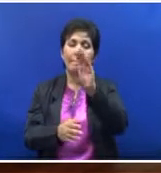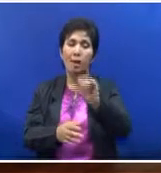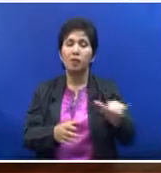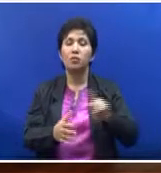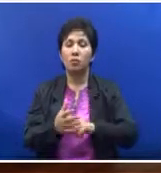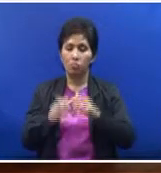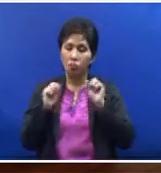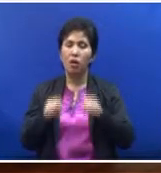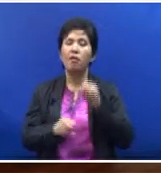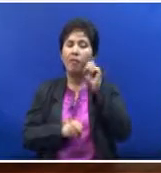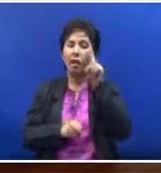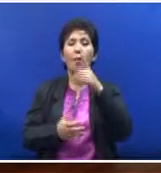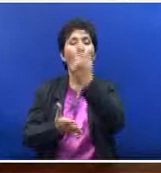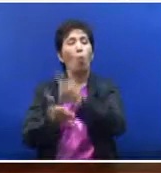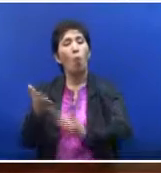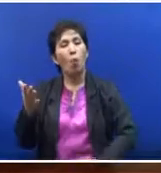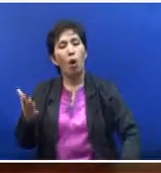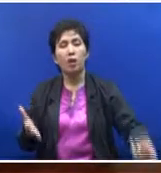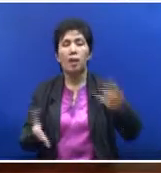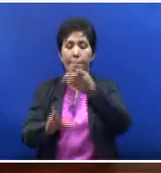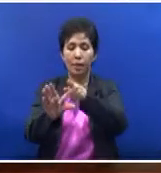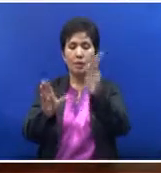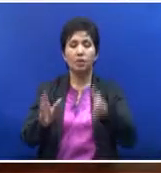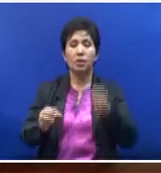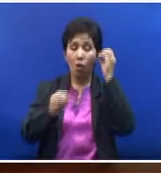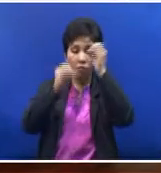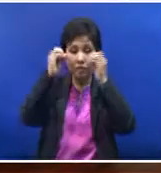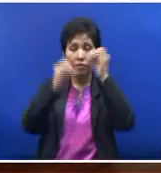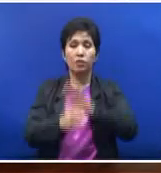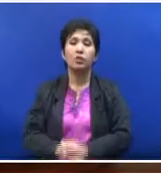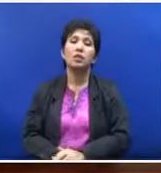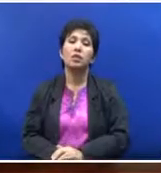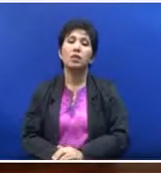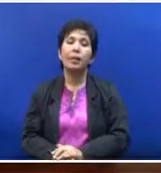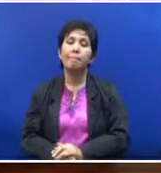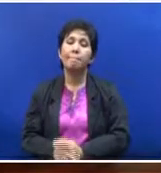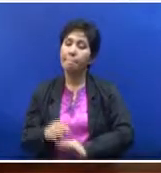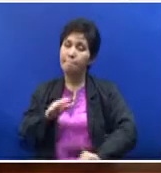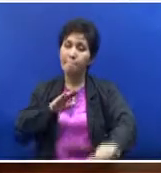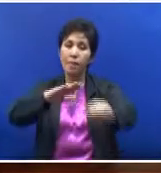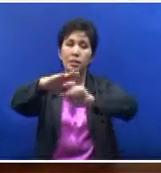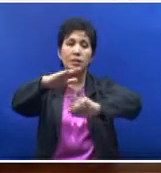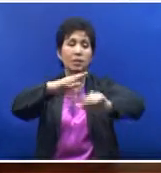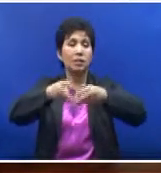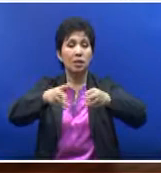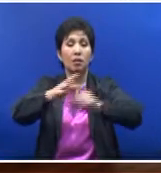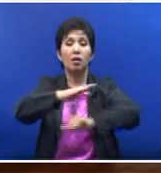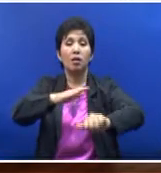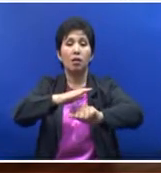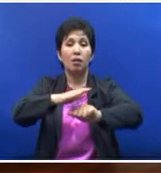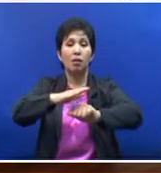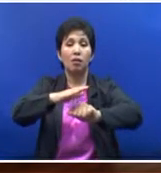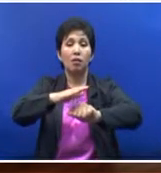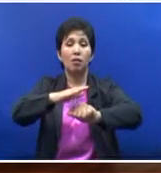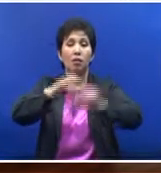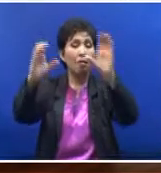you manage to understand what participant observation is. Okay, so basically, the researcher